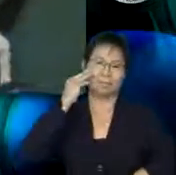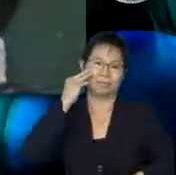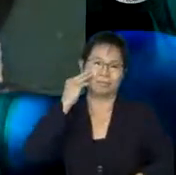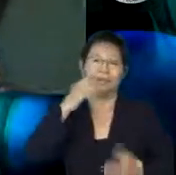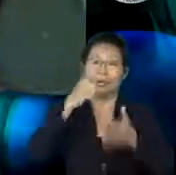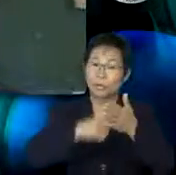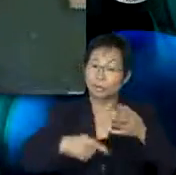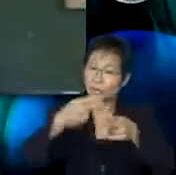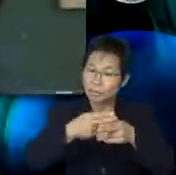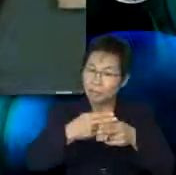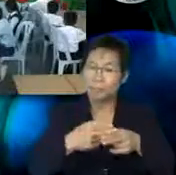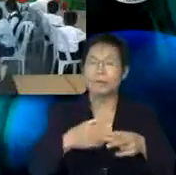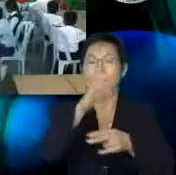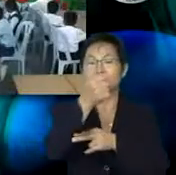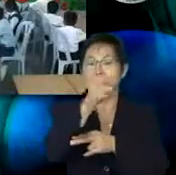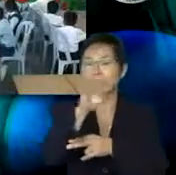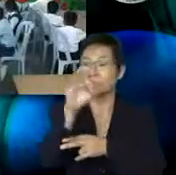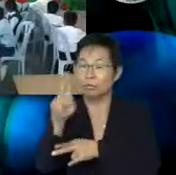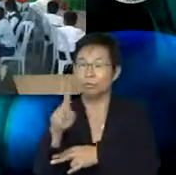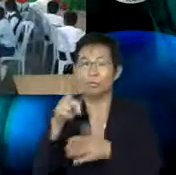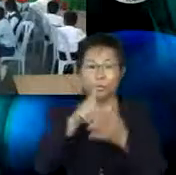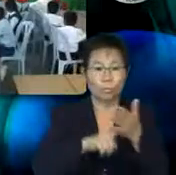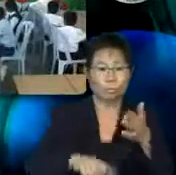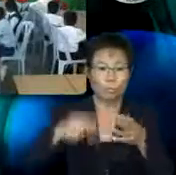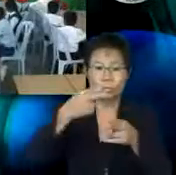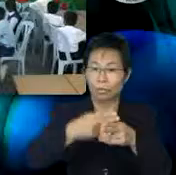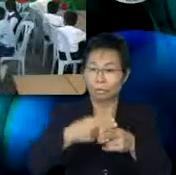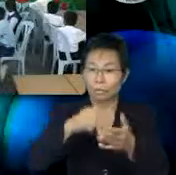What do you call this? What do you call this?